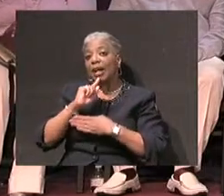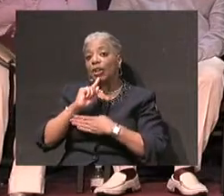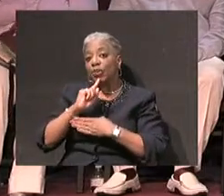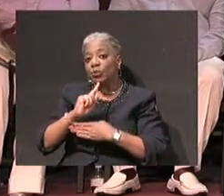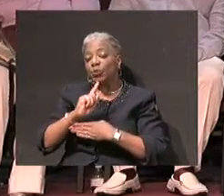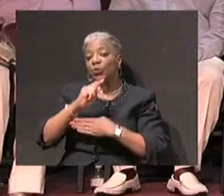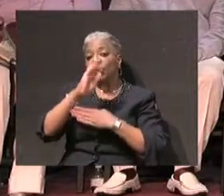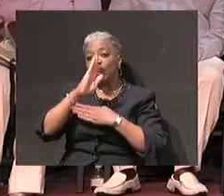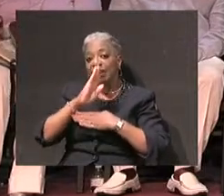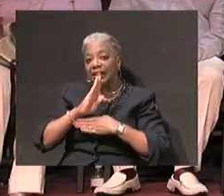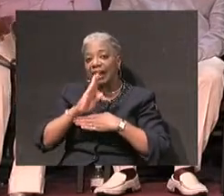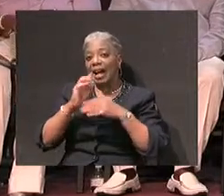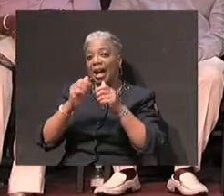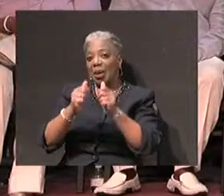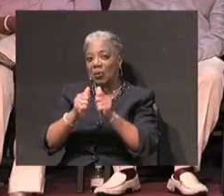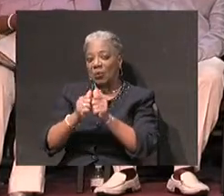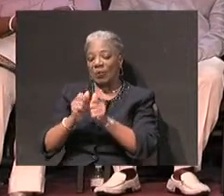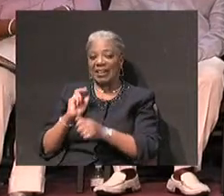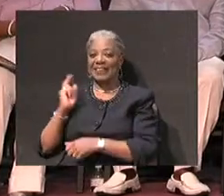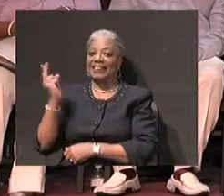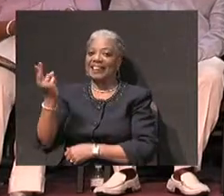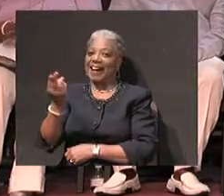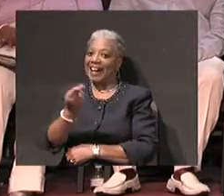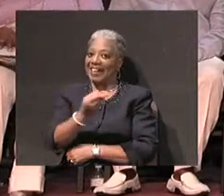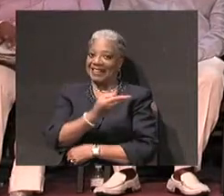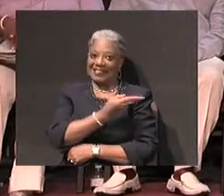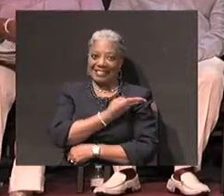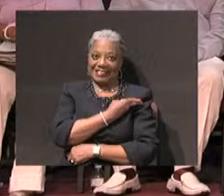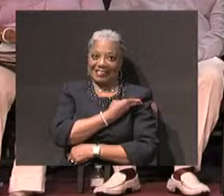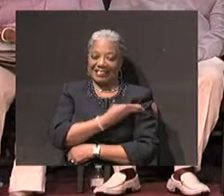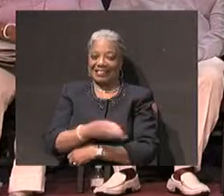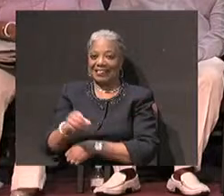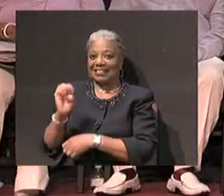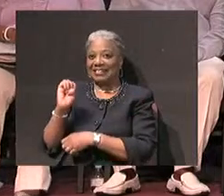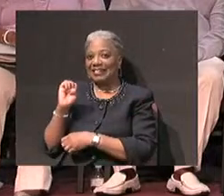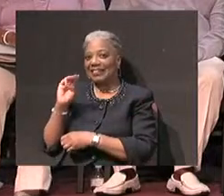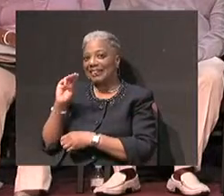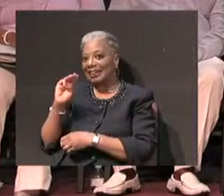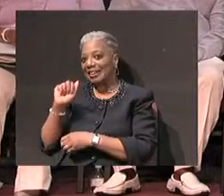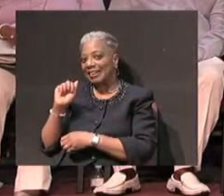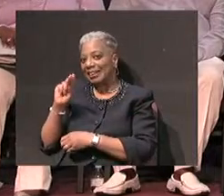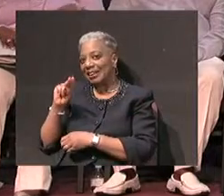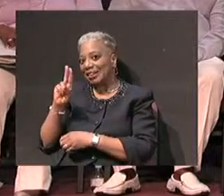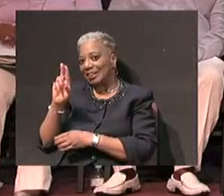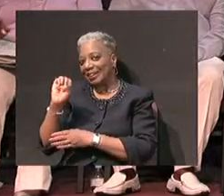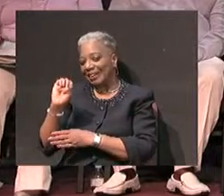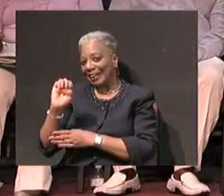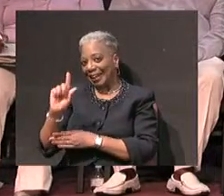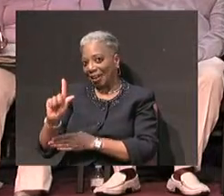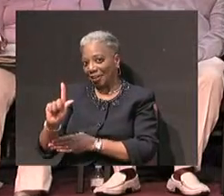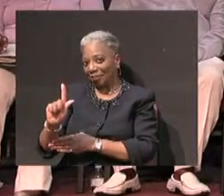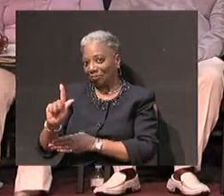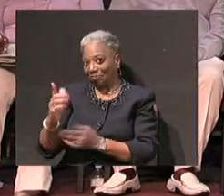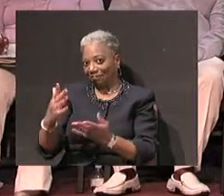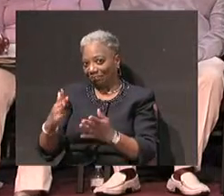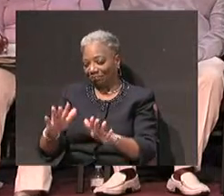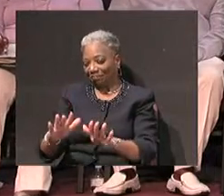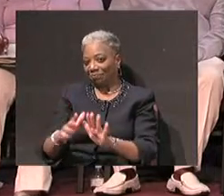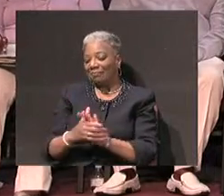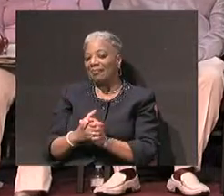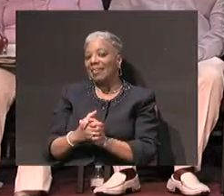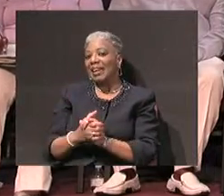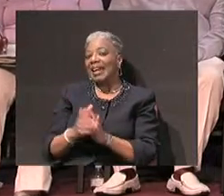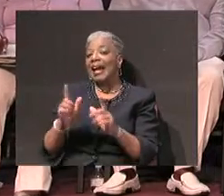Emmanuel. That's the first pillar, right? Second pillar took place Friday. That's the atonement,